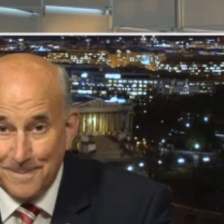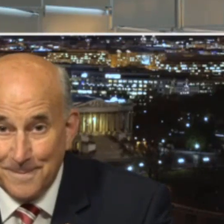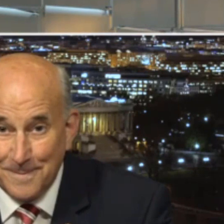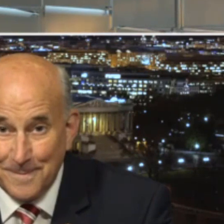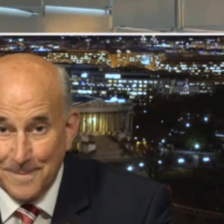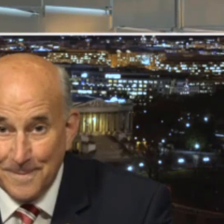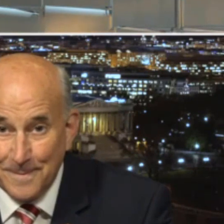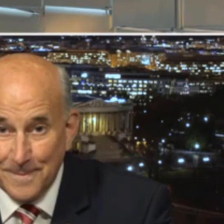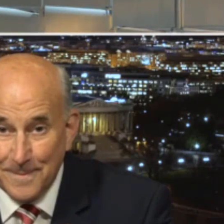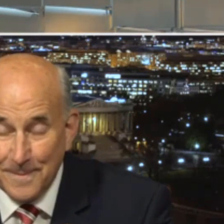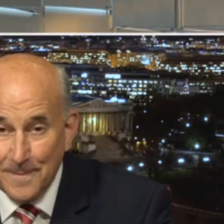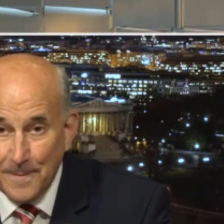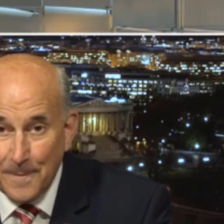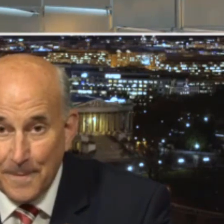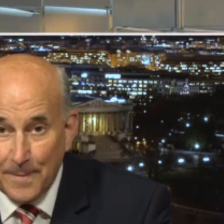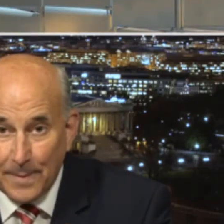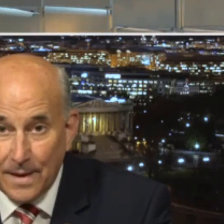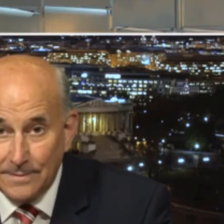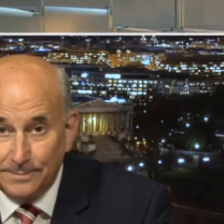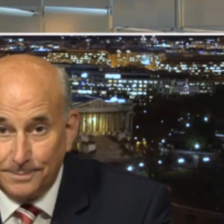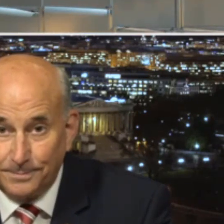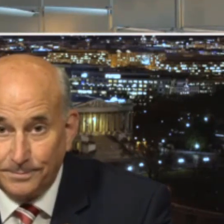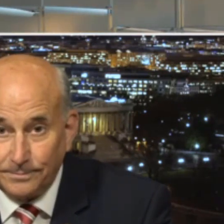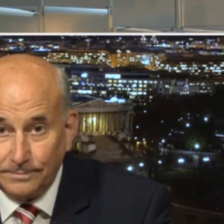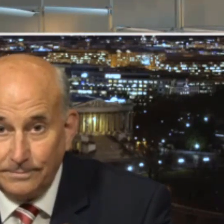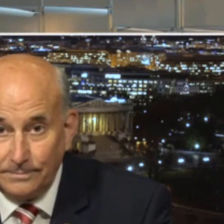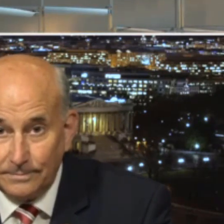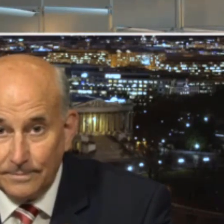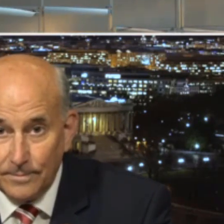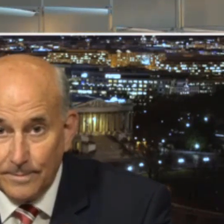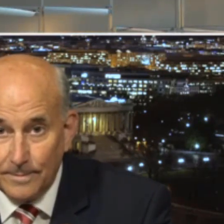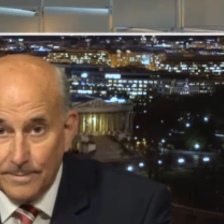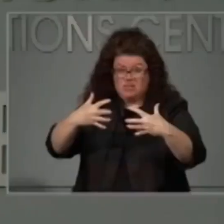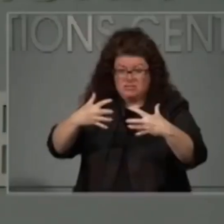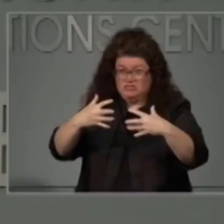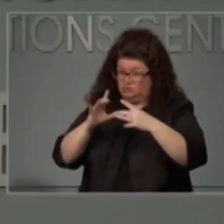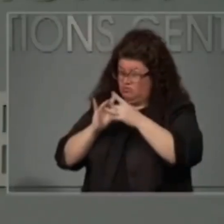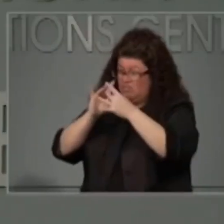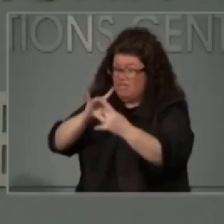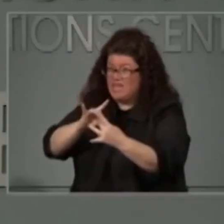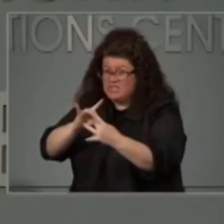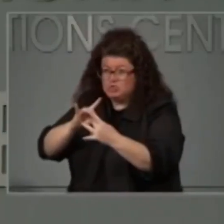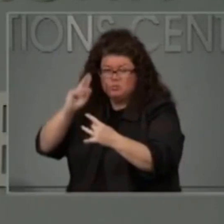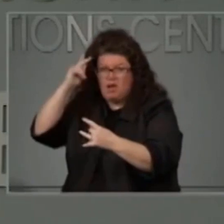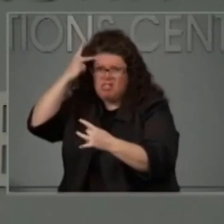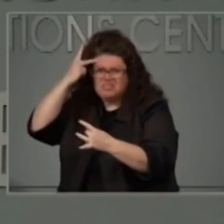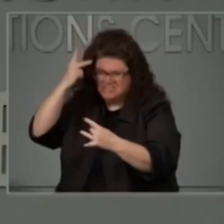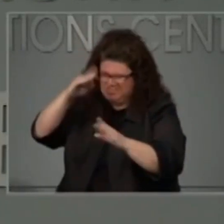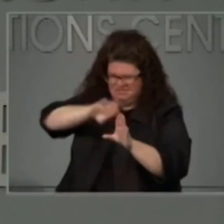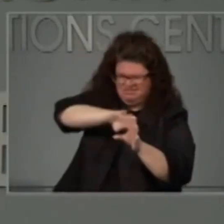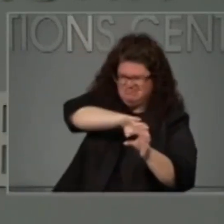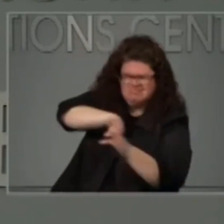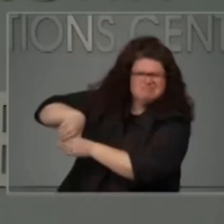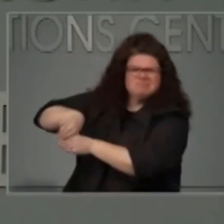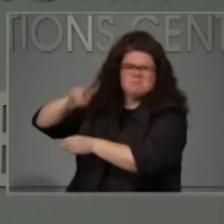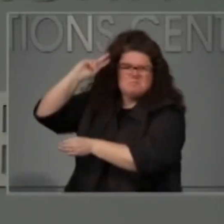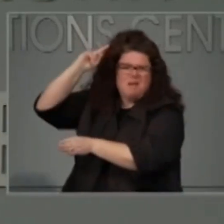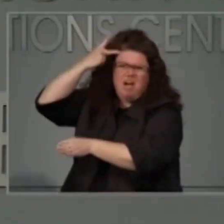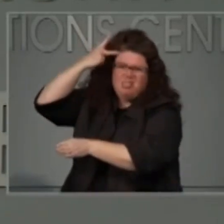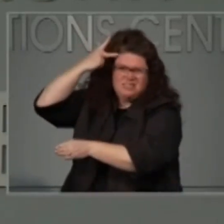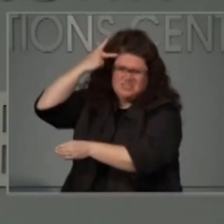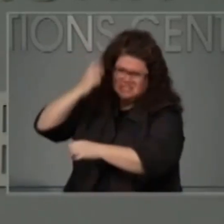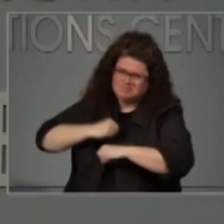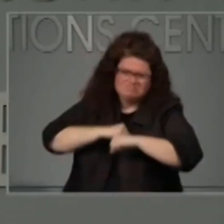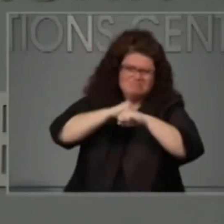Governor Roy Cooper has to say in response to the RNC. Let's listen to this. We've been in talks with the